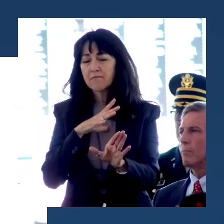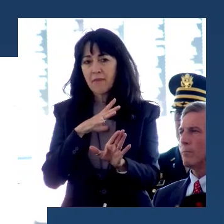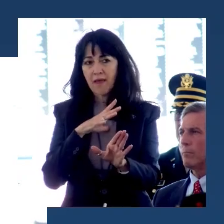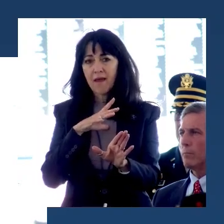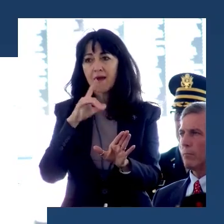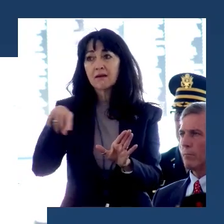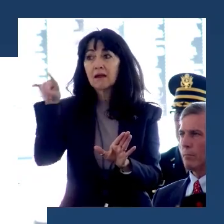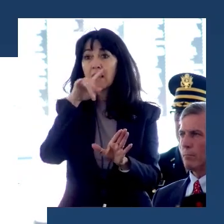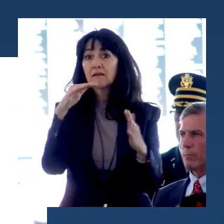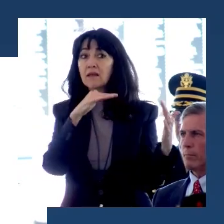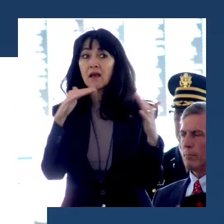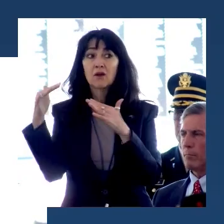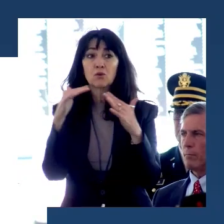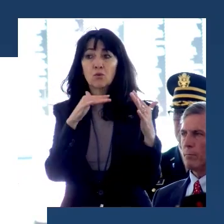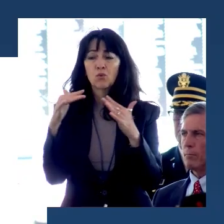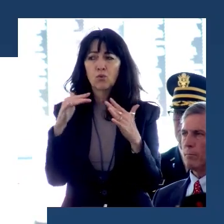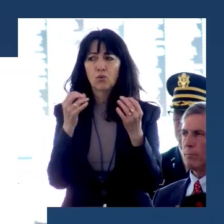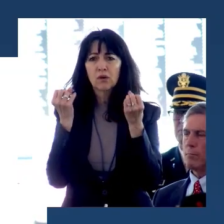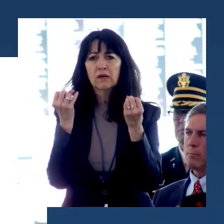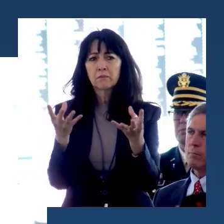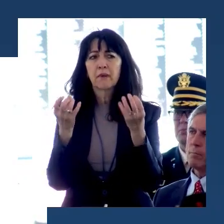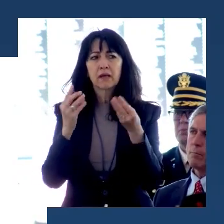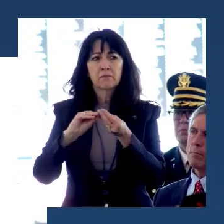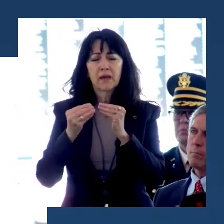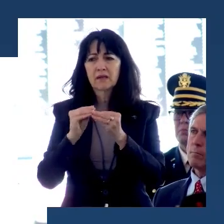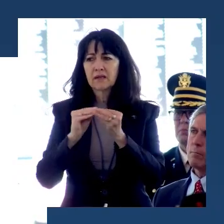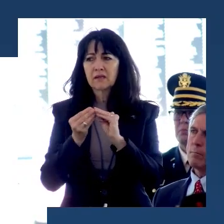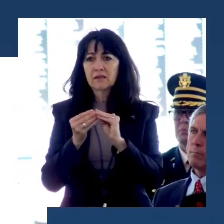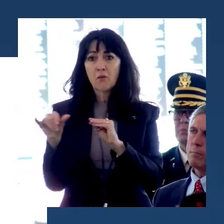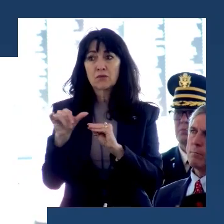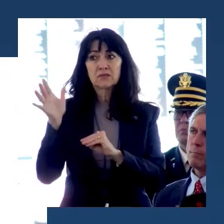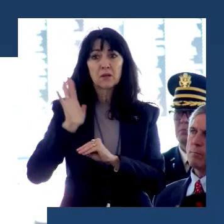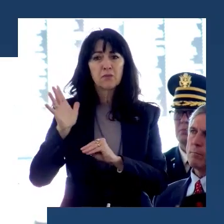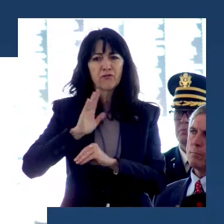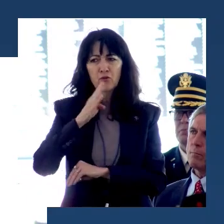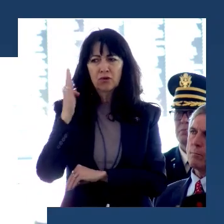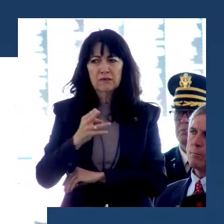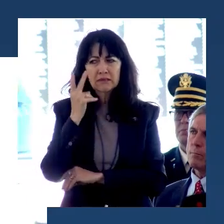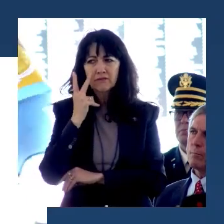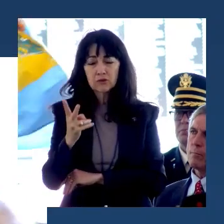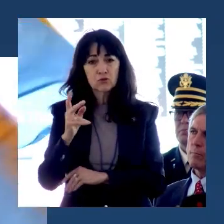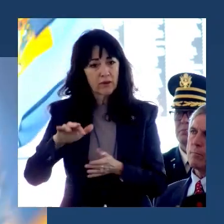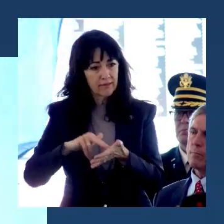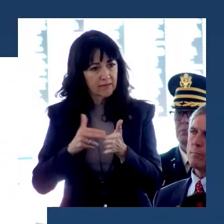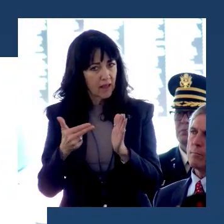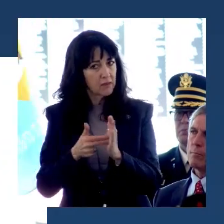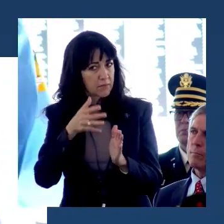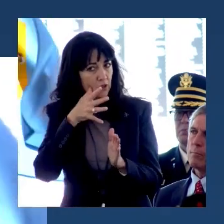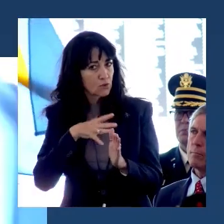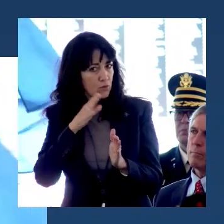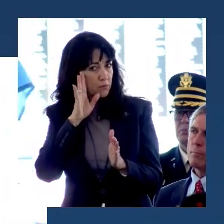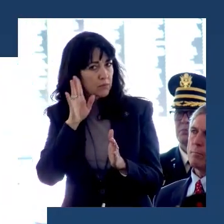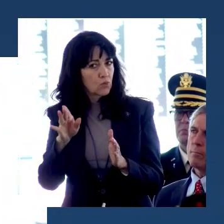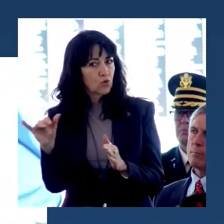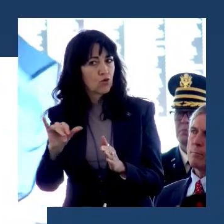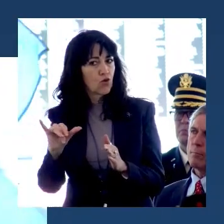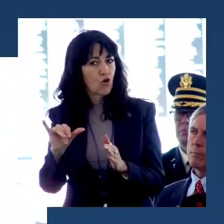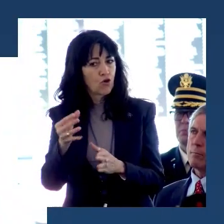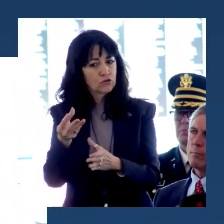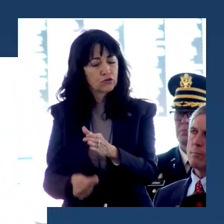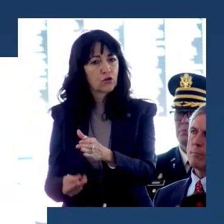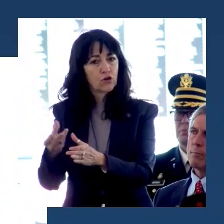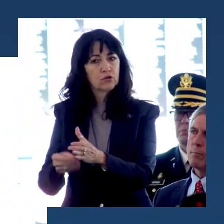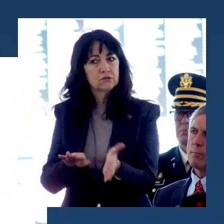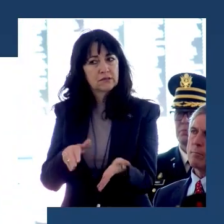never seen in our history. This, of course, means that women will also die in the line of duty at historical